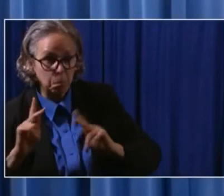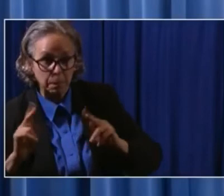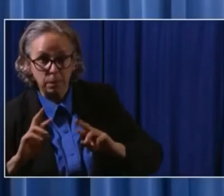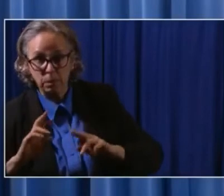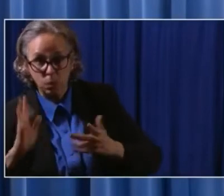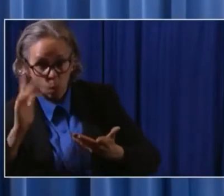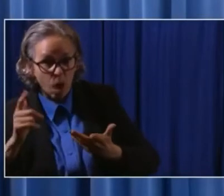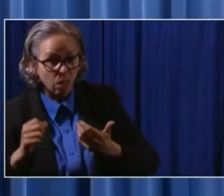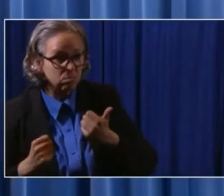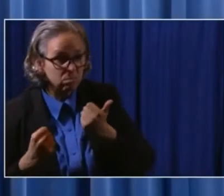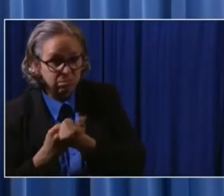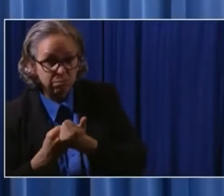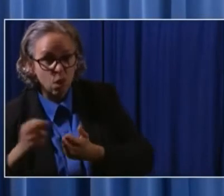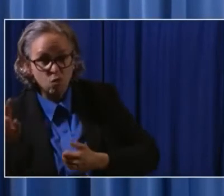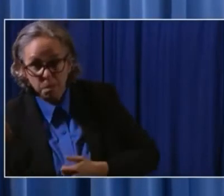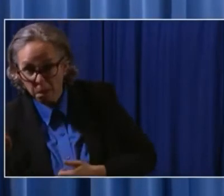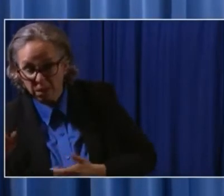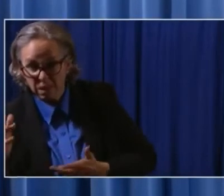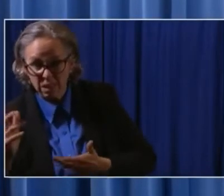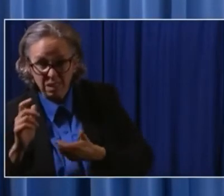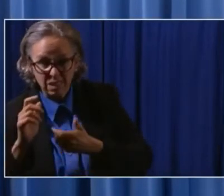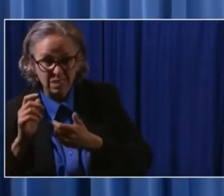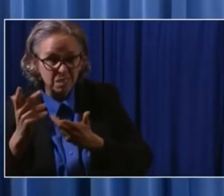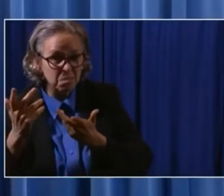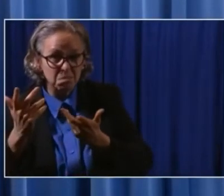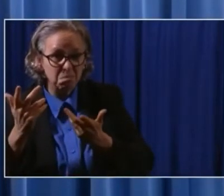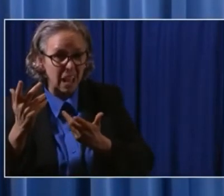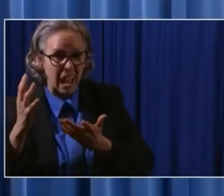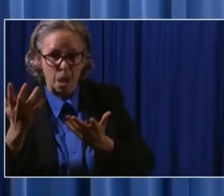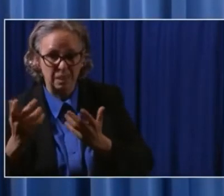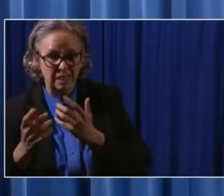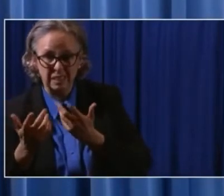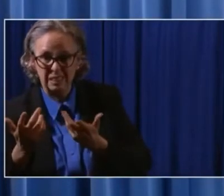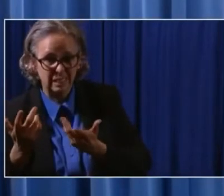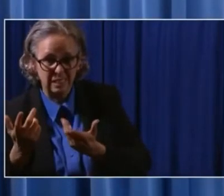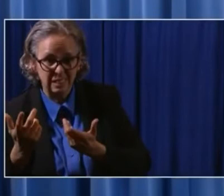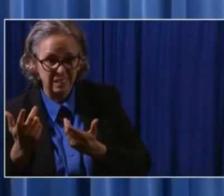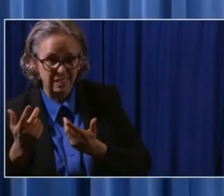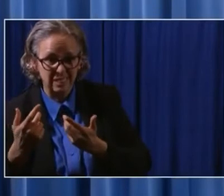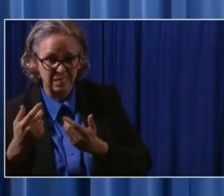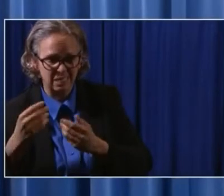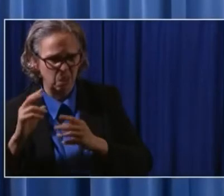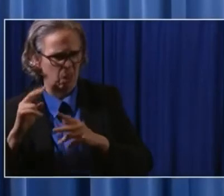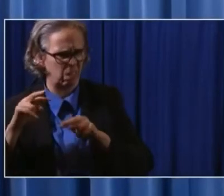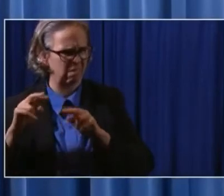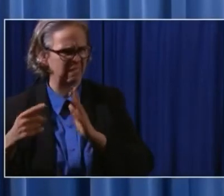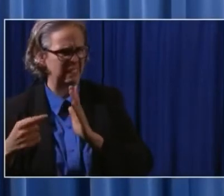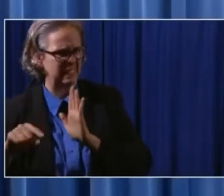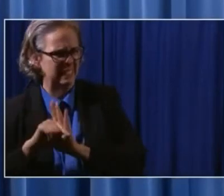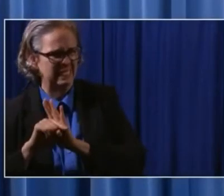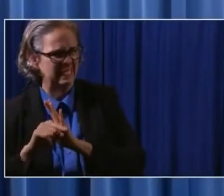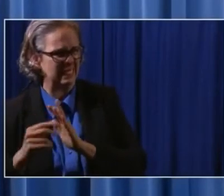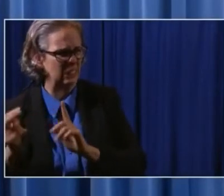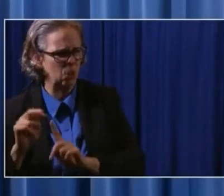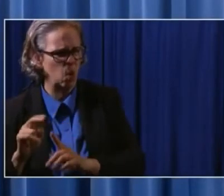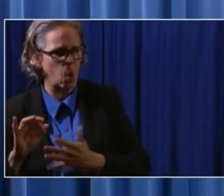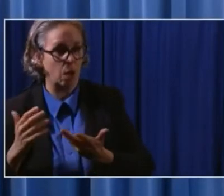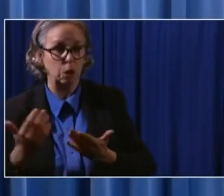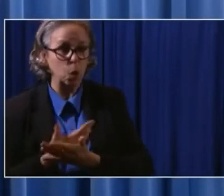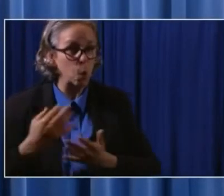they perhaps get a negative side for new candidates coming through the election?